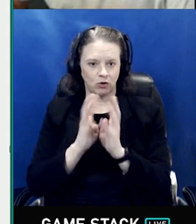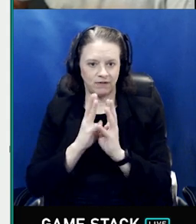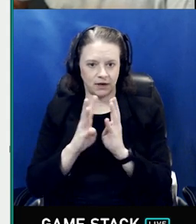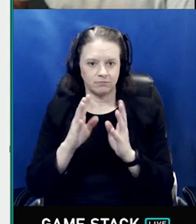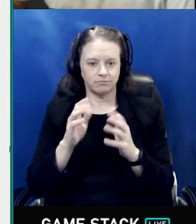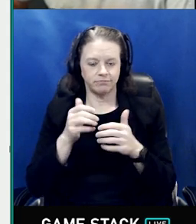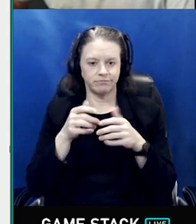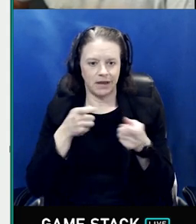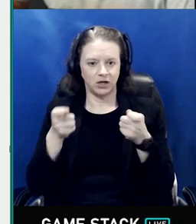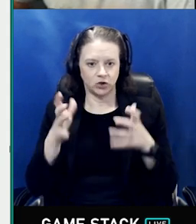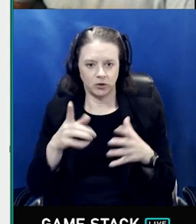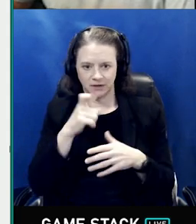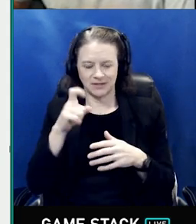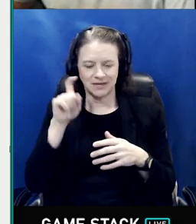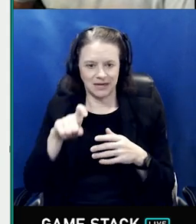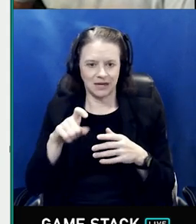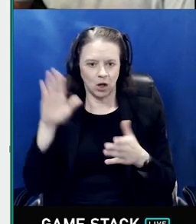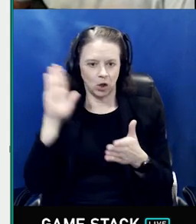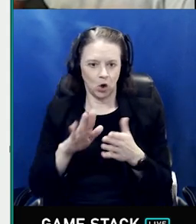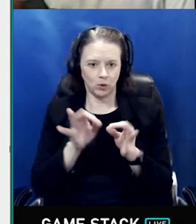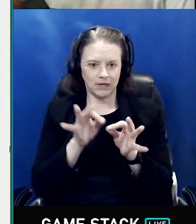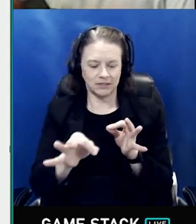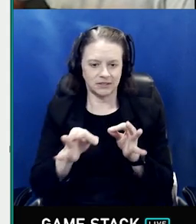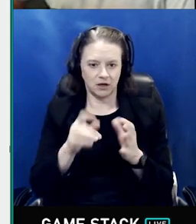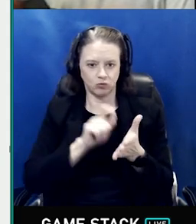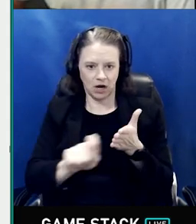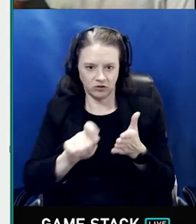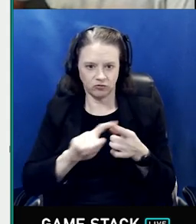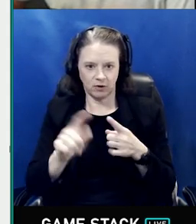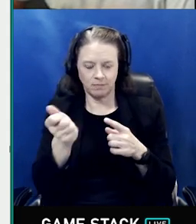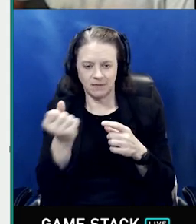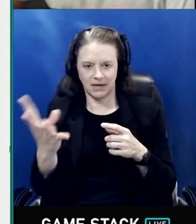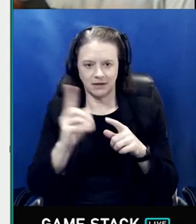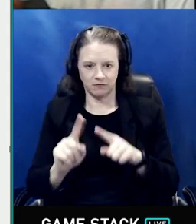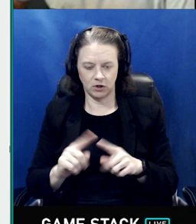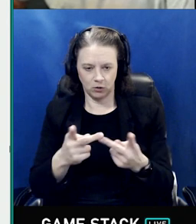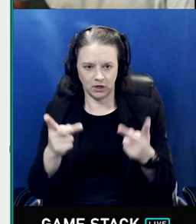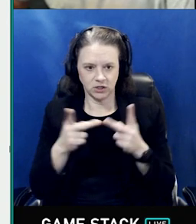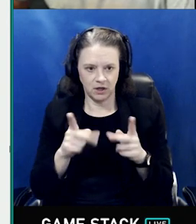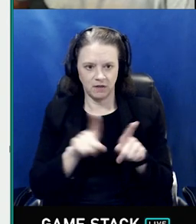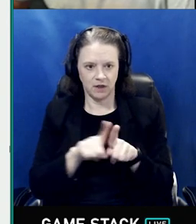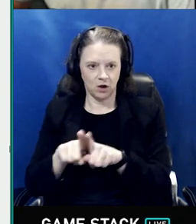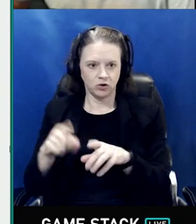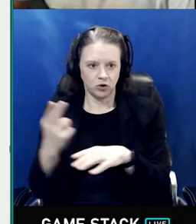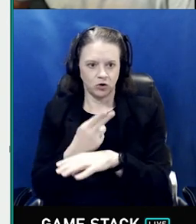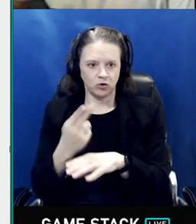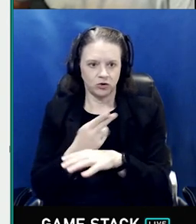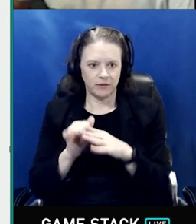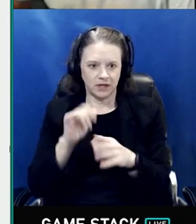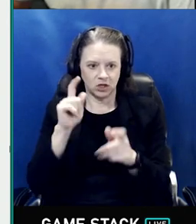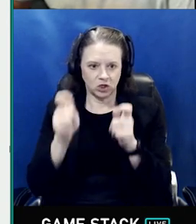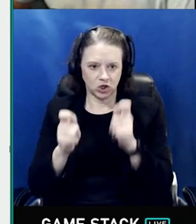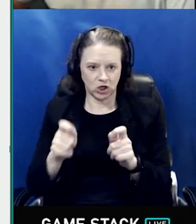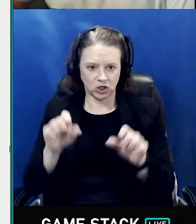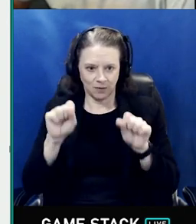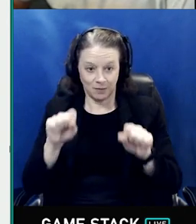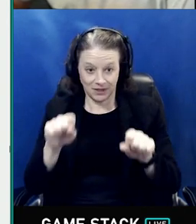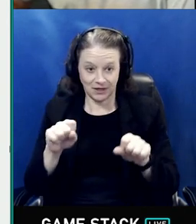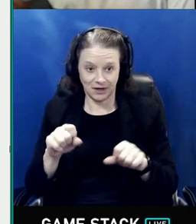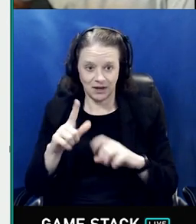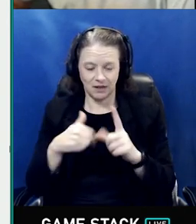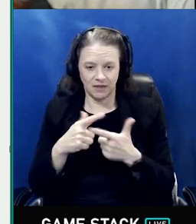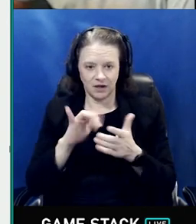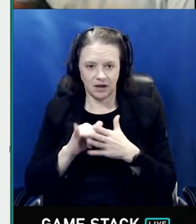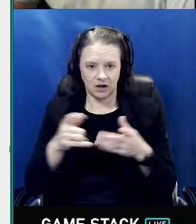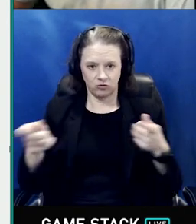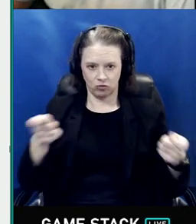multiple locations. They also leverage Cosmos DB's change feed capability, which can be used to drive event-driven microservice